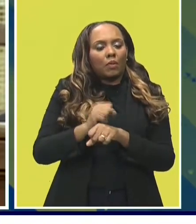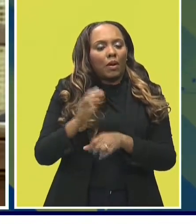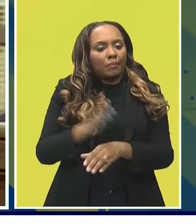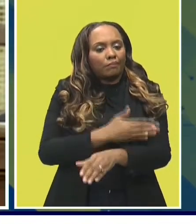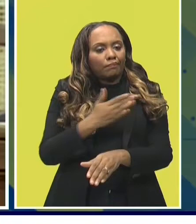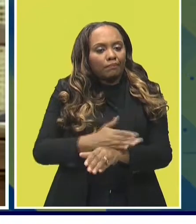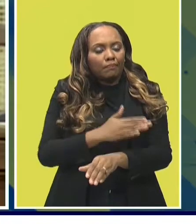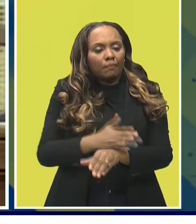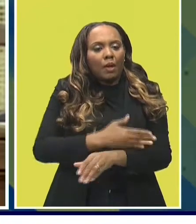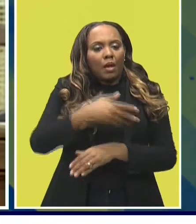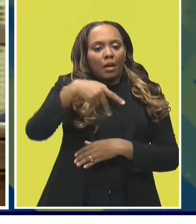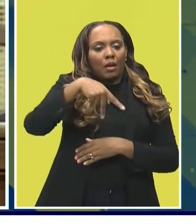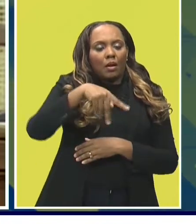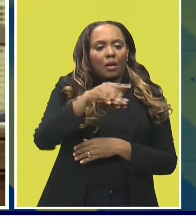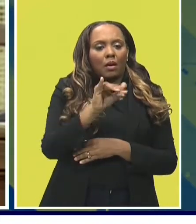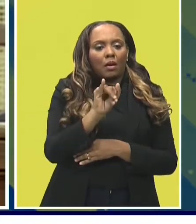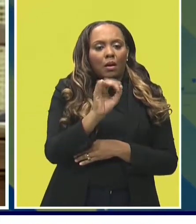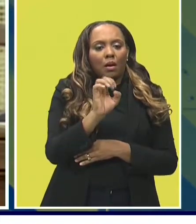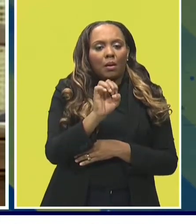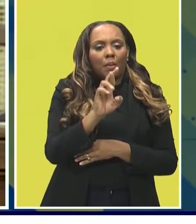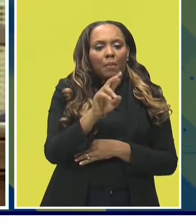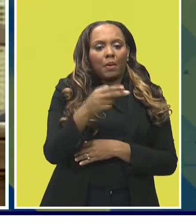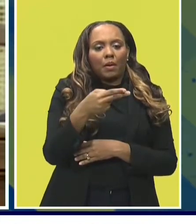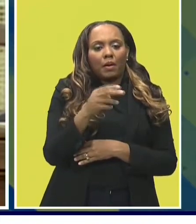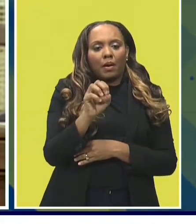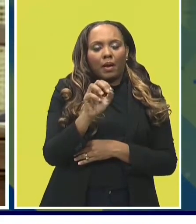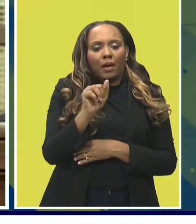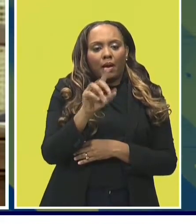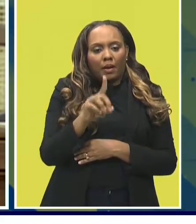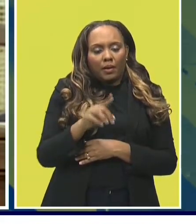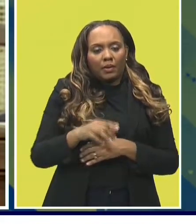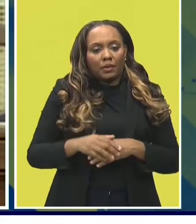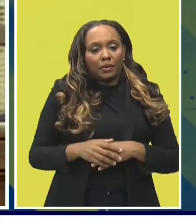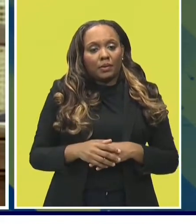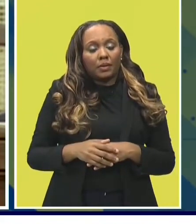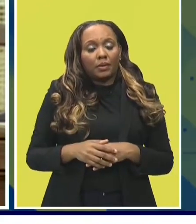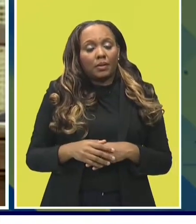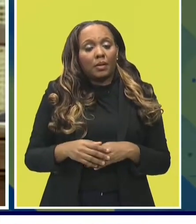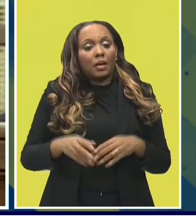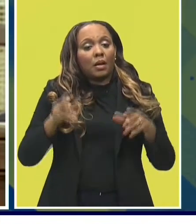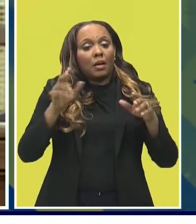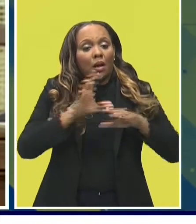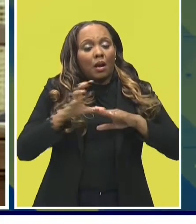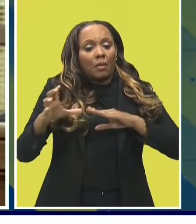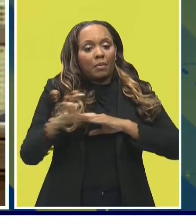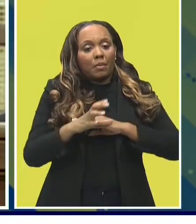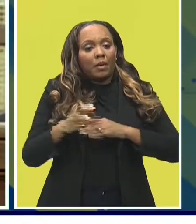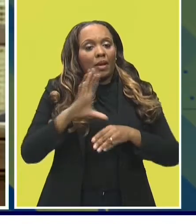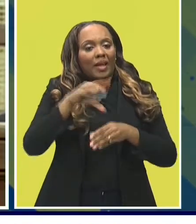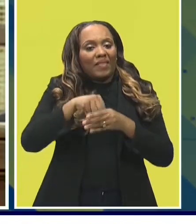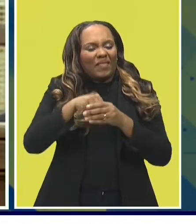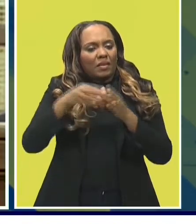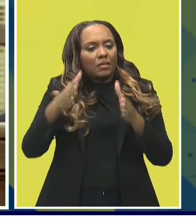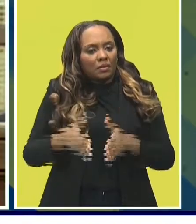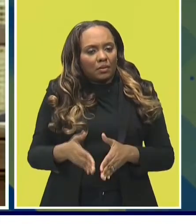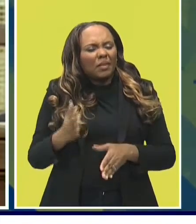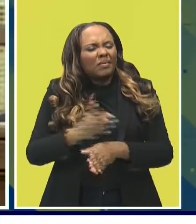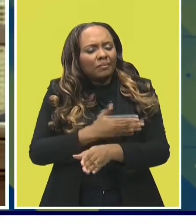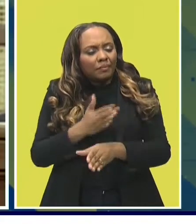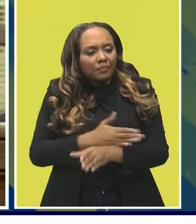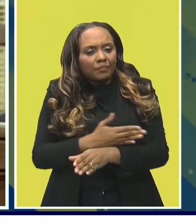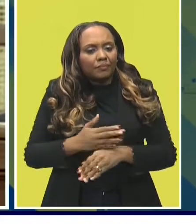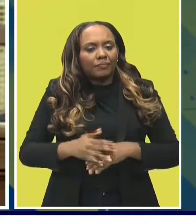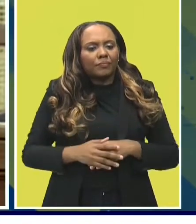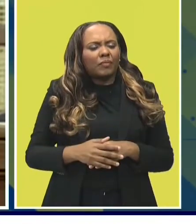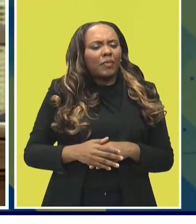major development there by a regional investor. We have, for example, the former